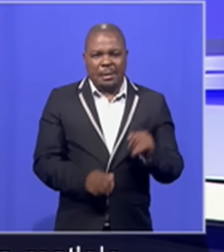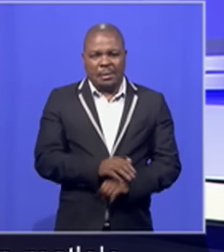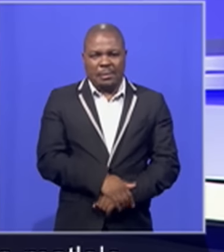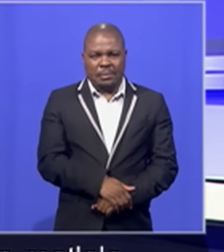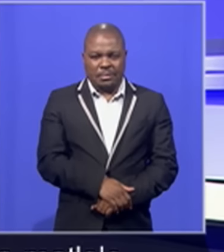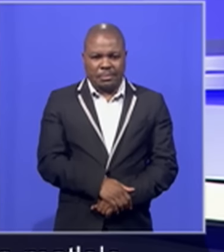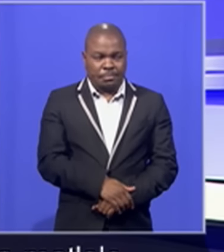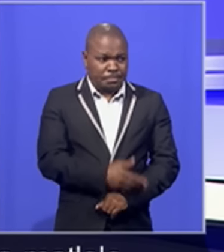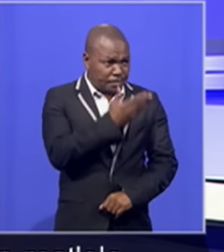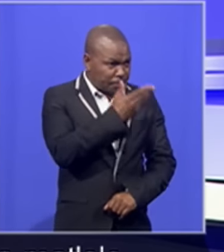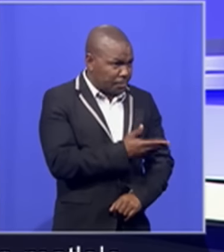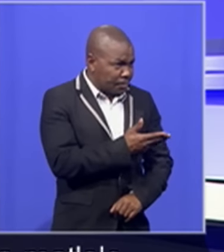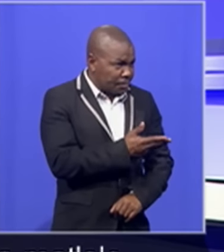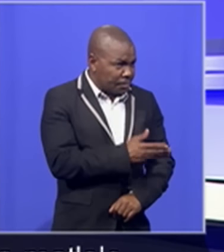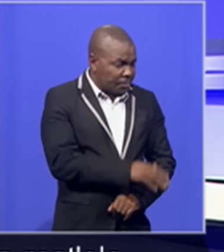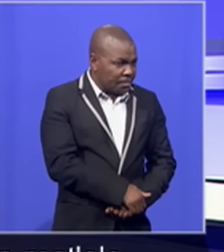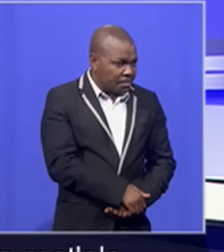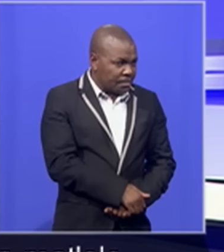Re Mongwai,